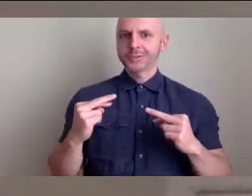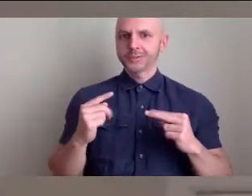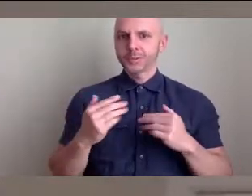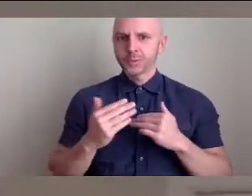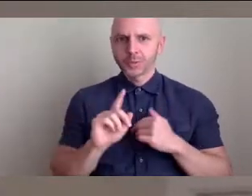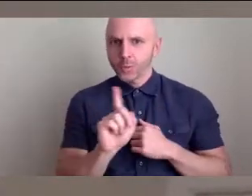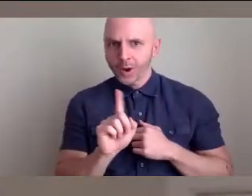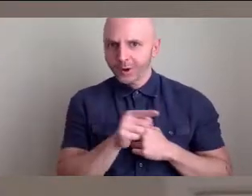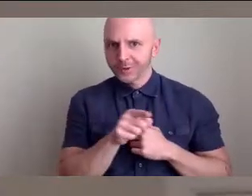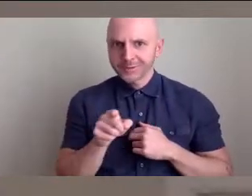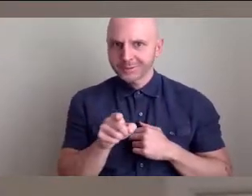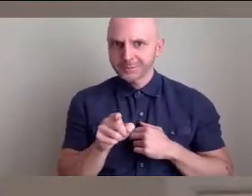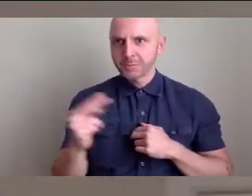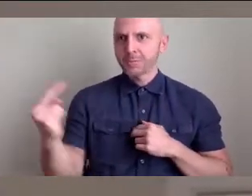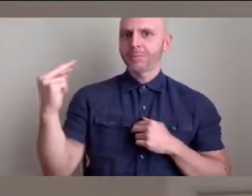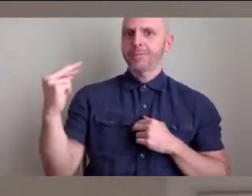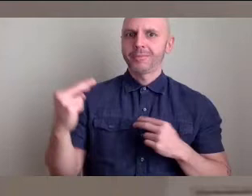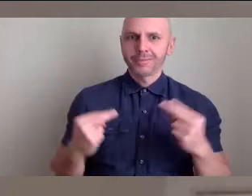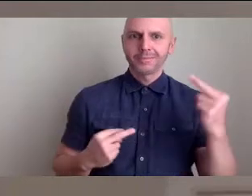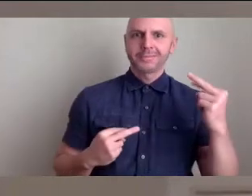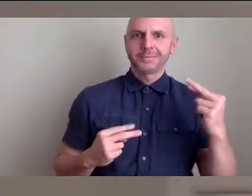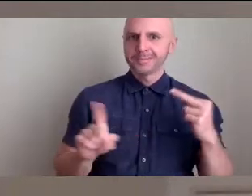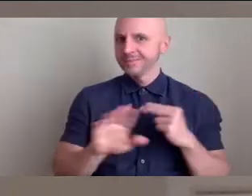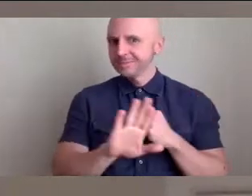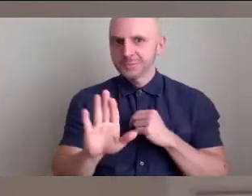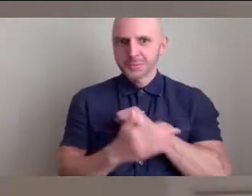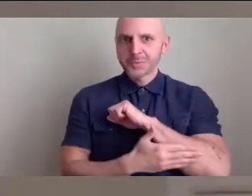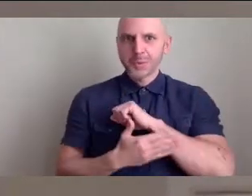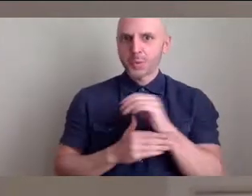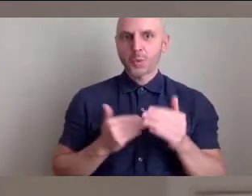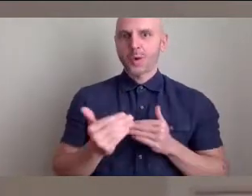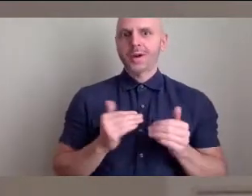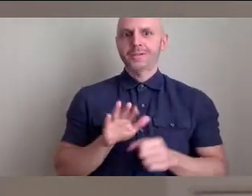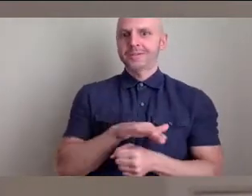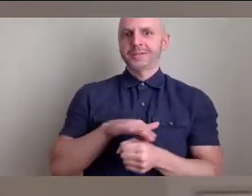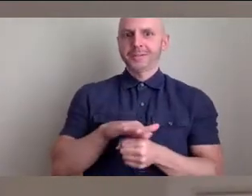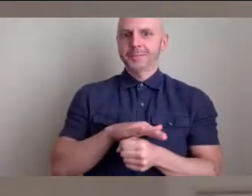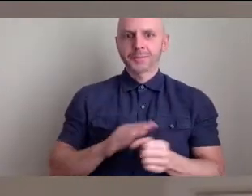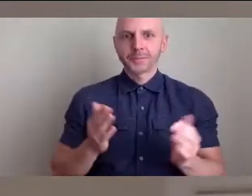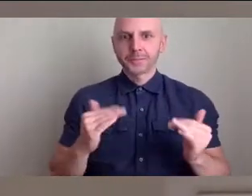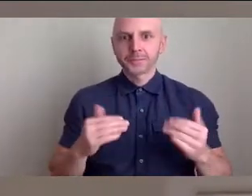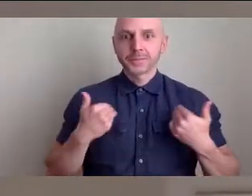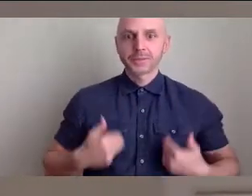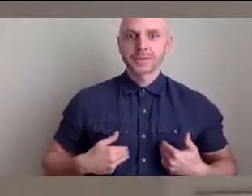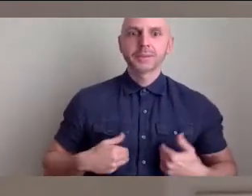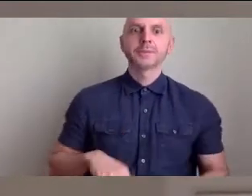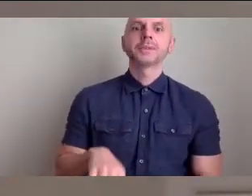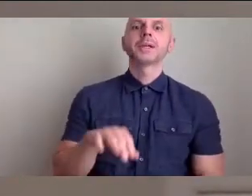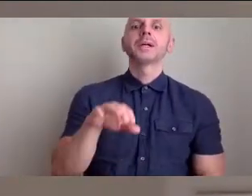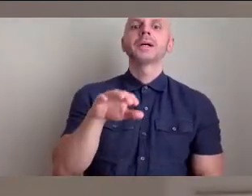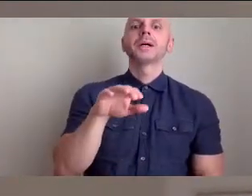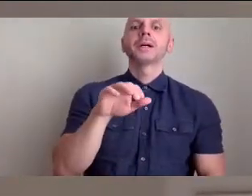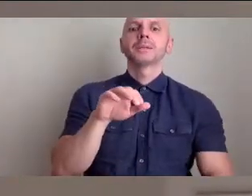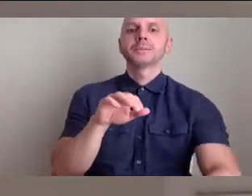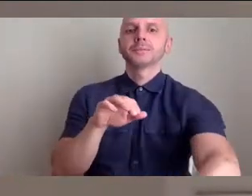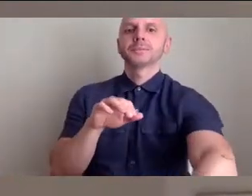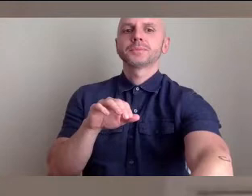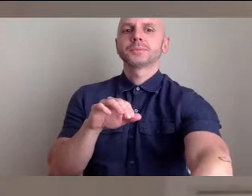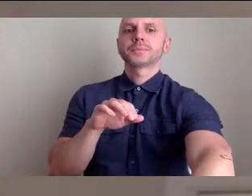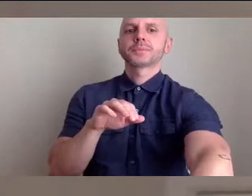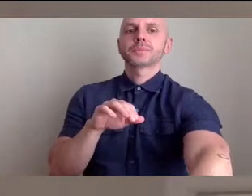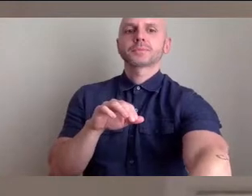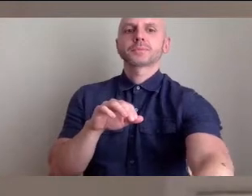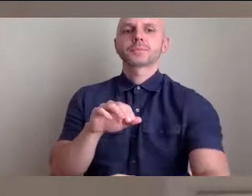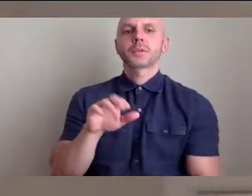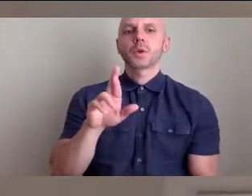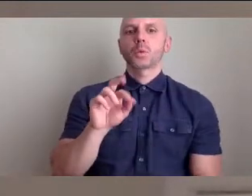and I'm joining you live from Kingston. I'm a joint JD MPA student here in 2L, and I'm also the president of the